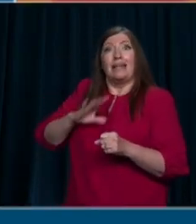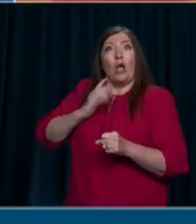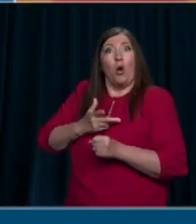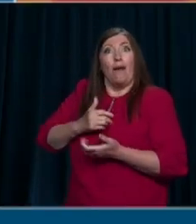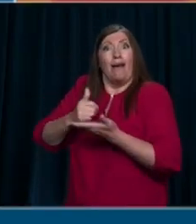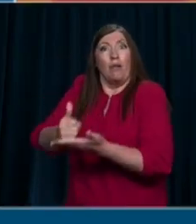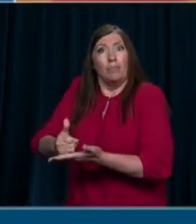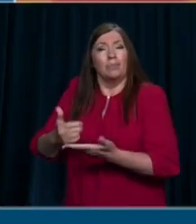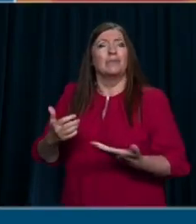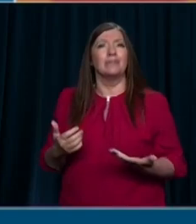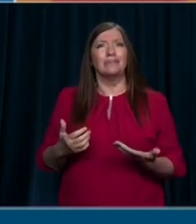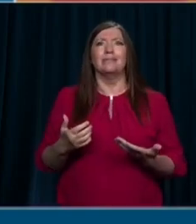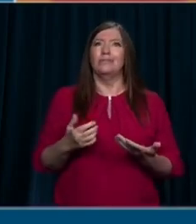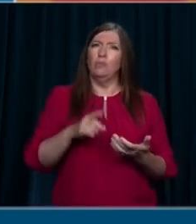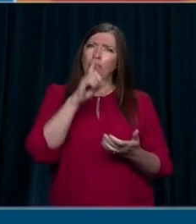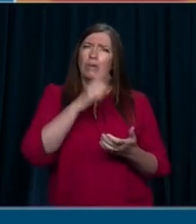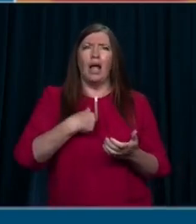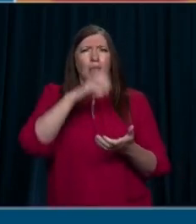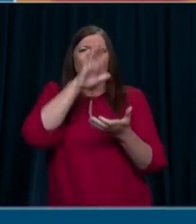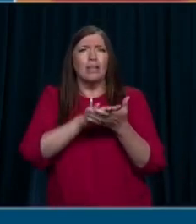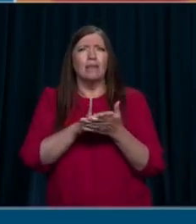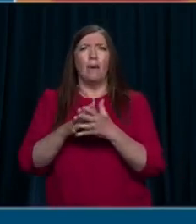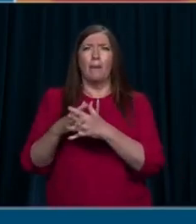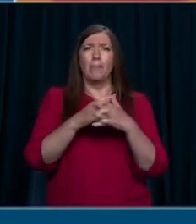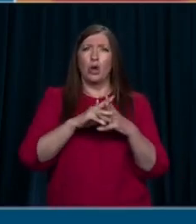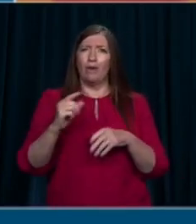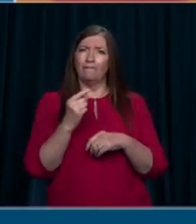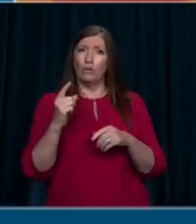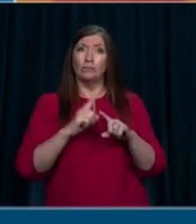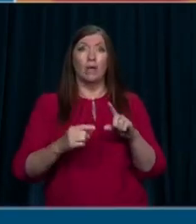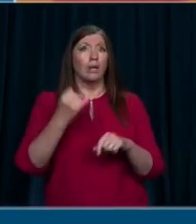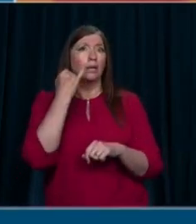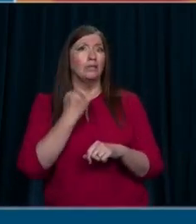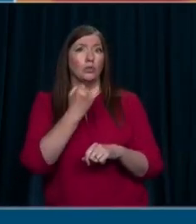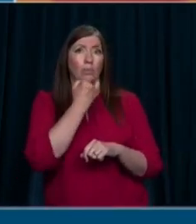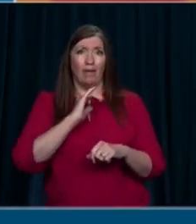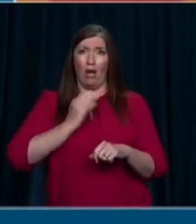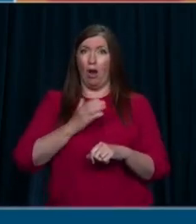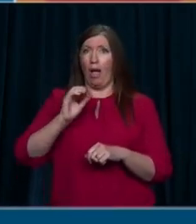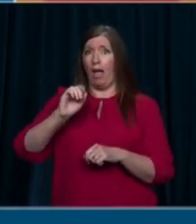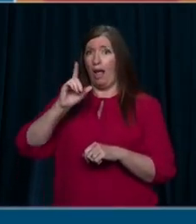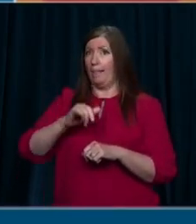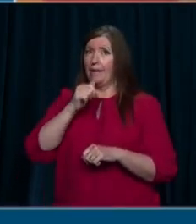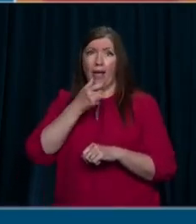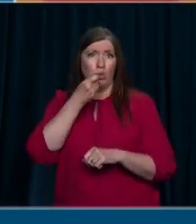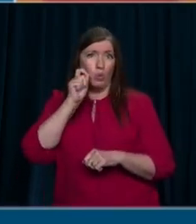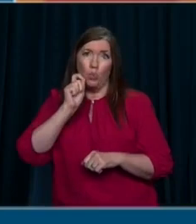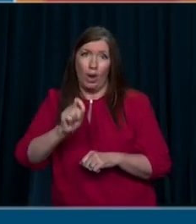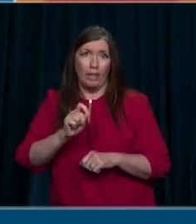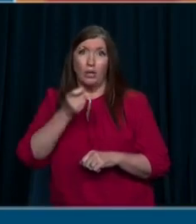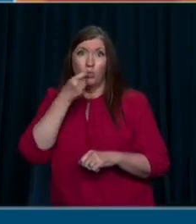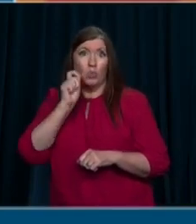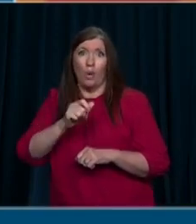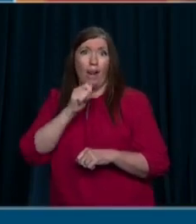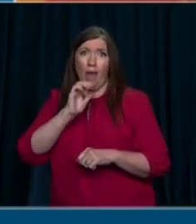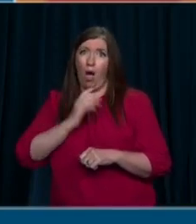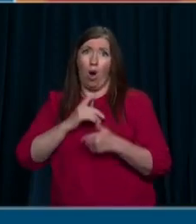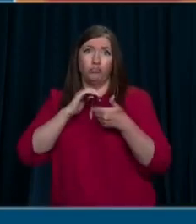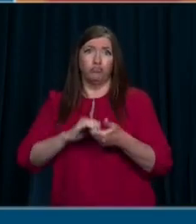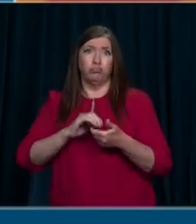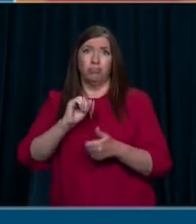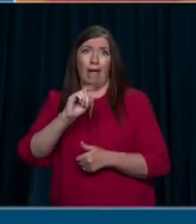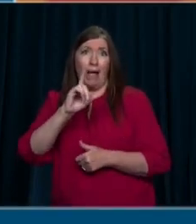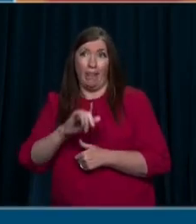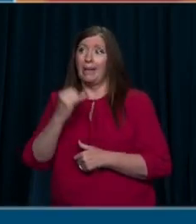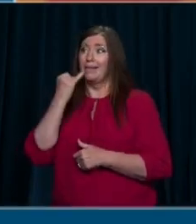assistance. I believe in America first, but Israel is our ally and not Ukraine. Ukraine isn't our ally, but Israel